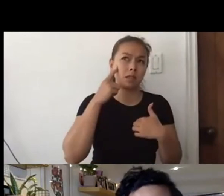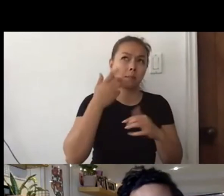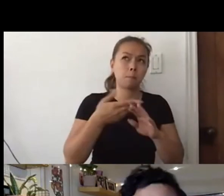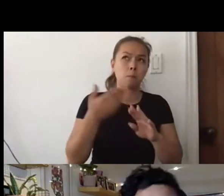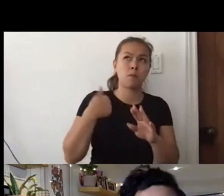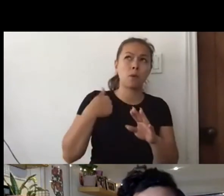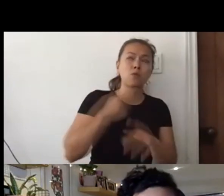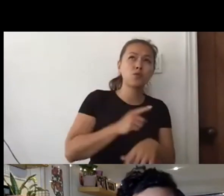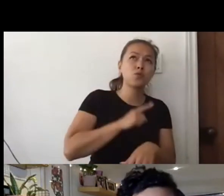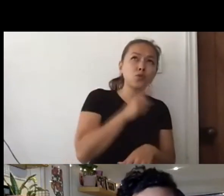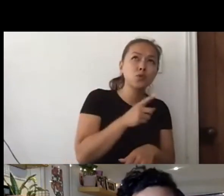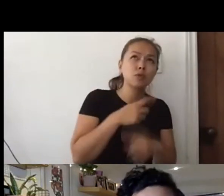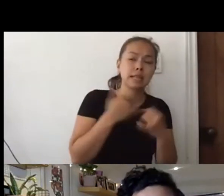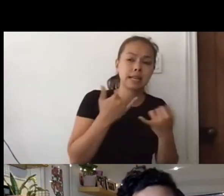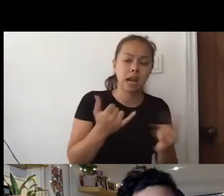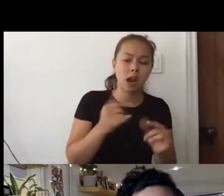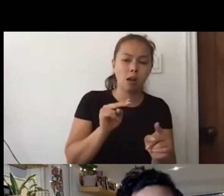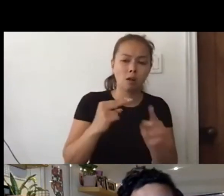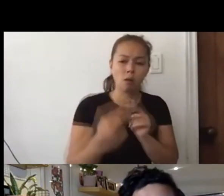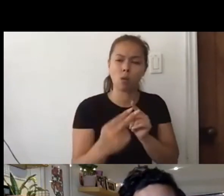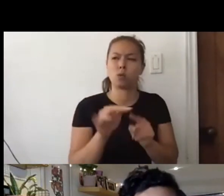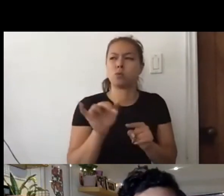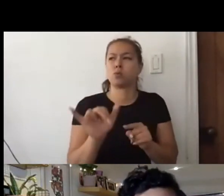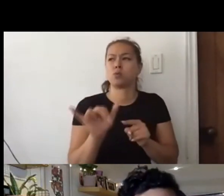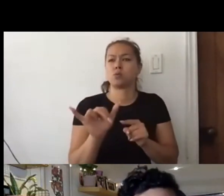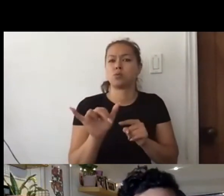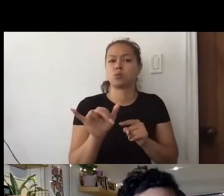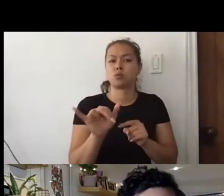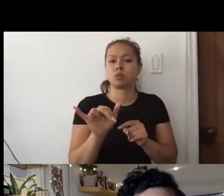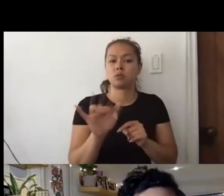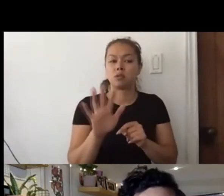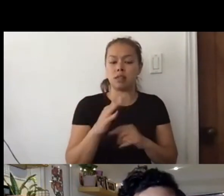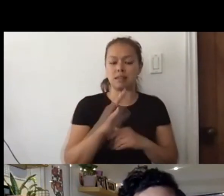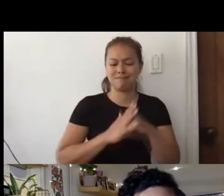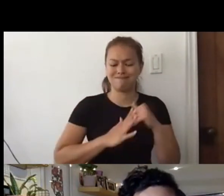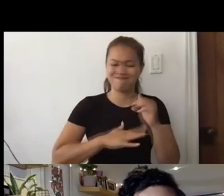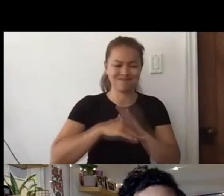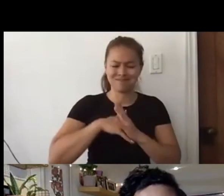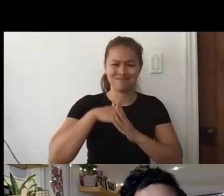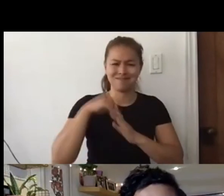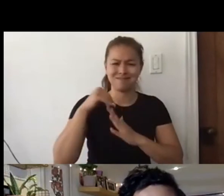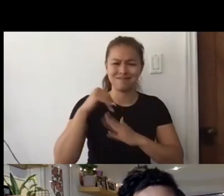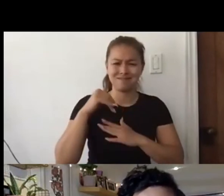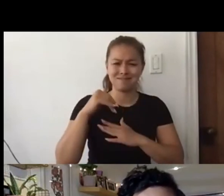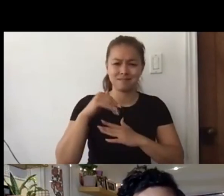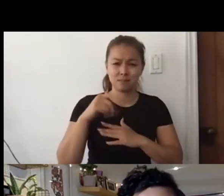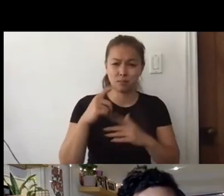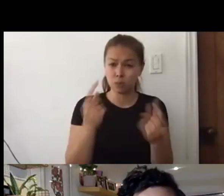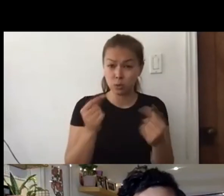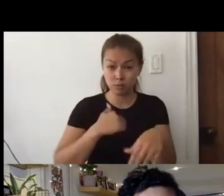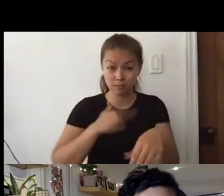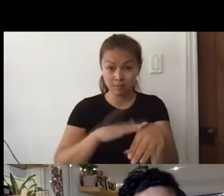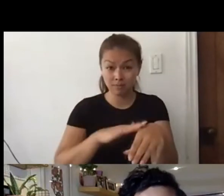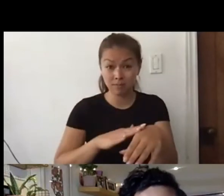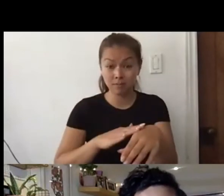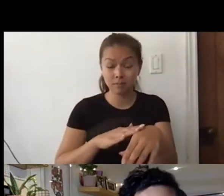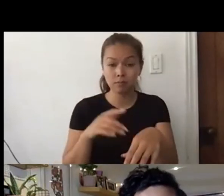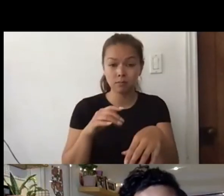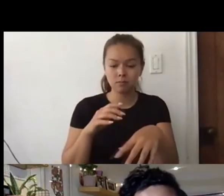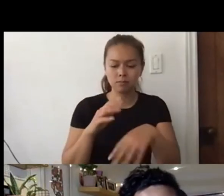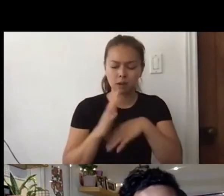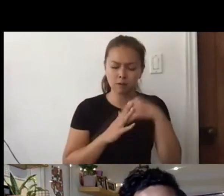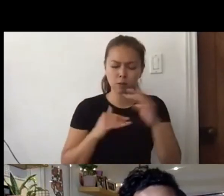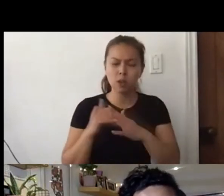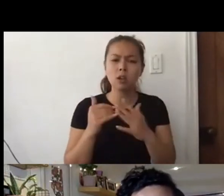a whole other sets of truths to it. Lean into that discomfort. Know that the person holding you accountable isn't necessarily